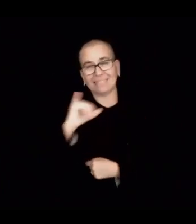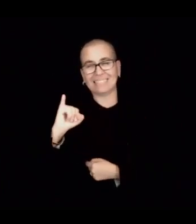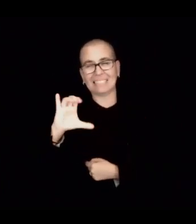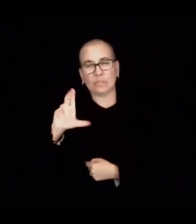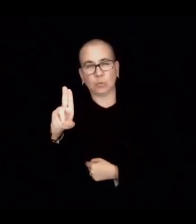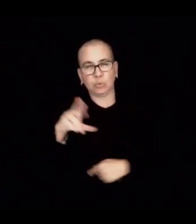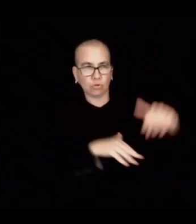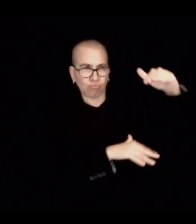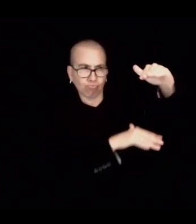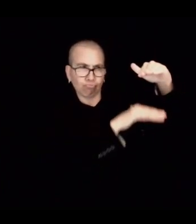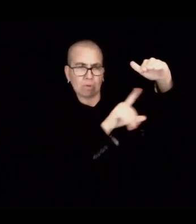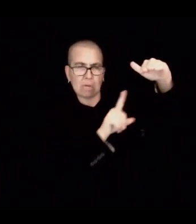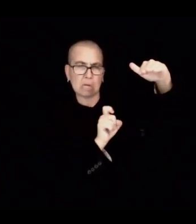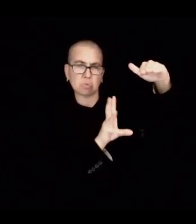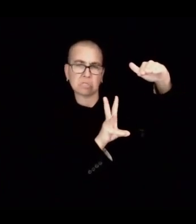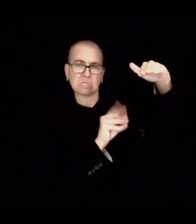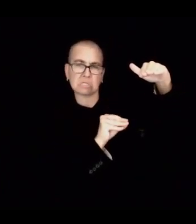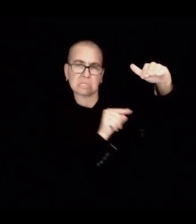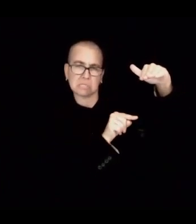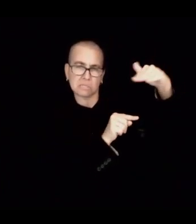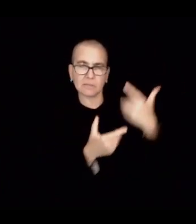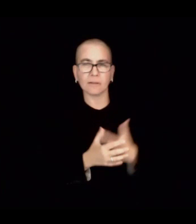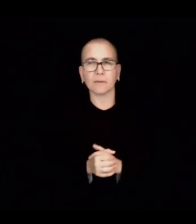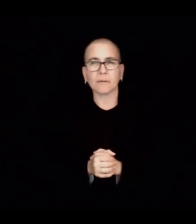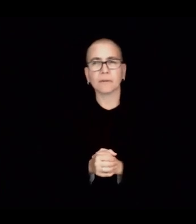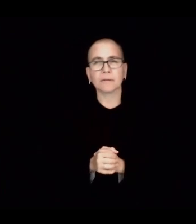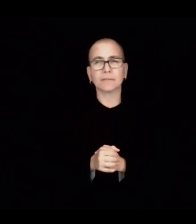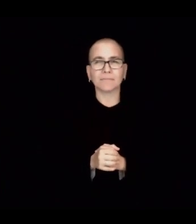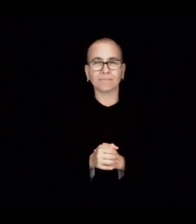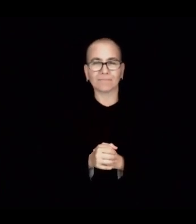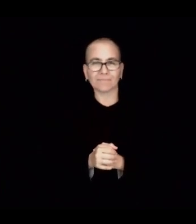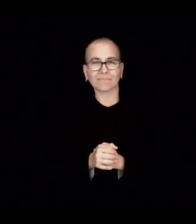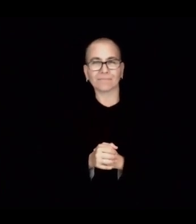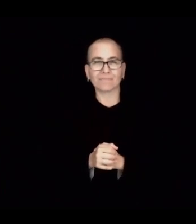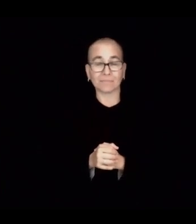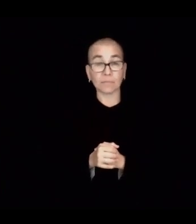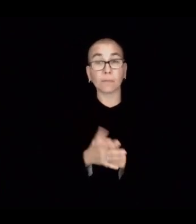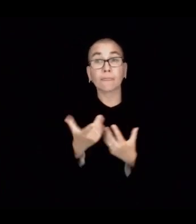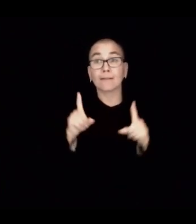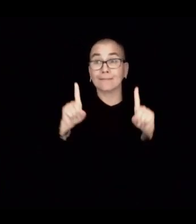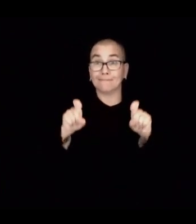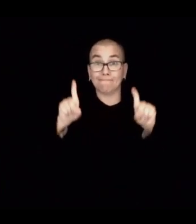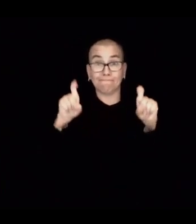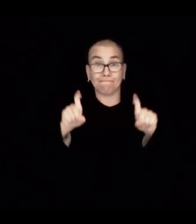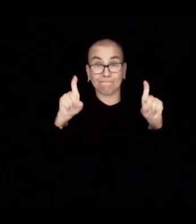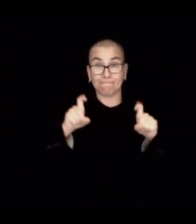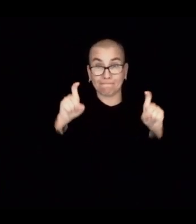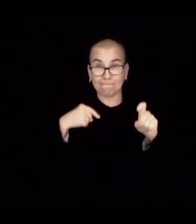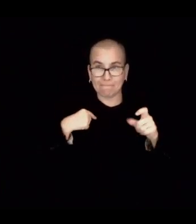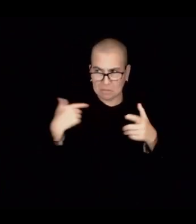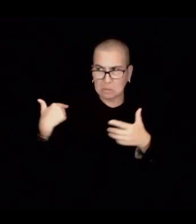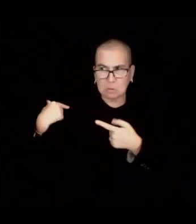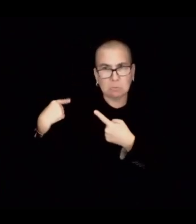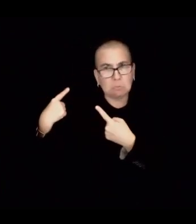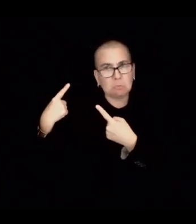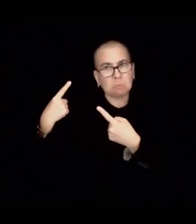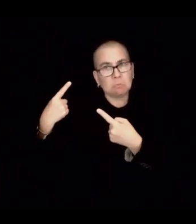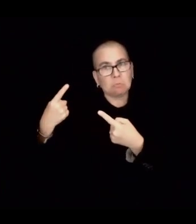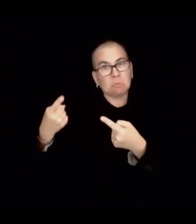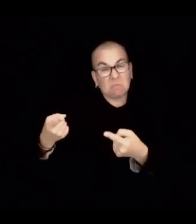messages for today. Our testing update, we had 9,556 total lab